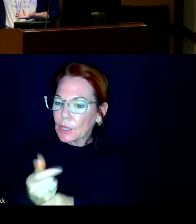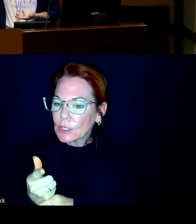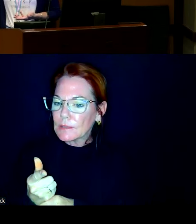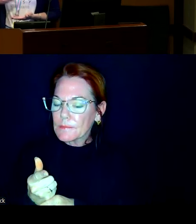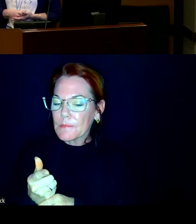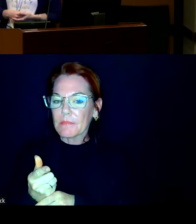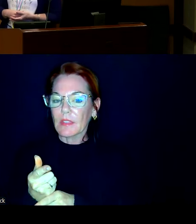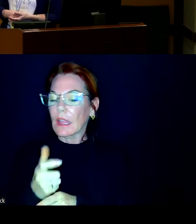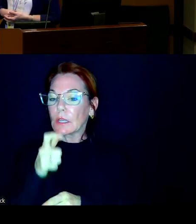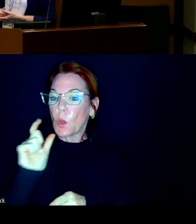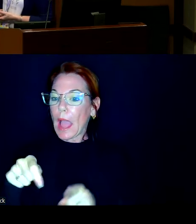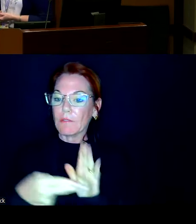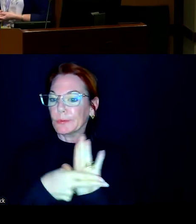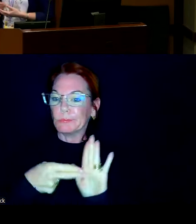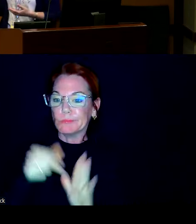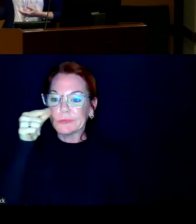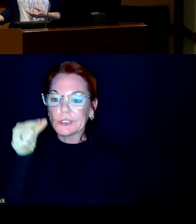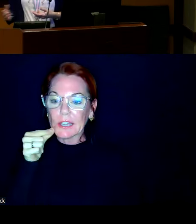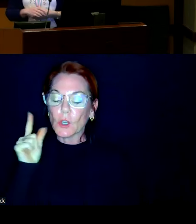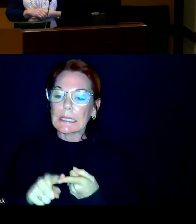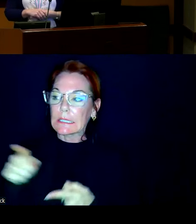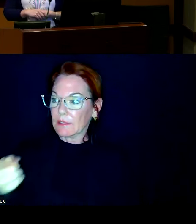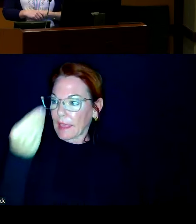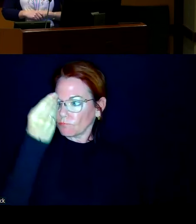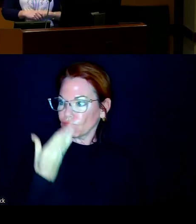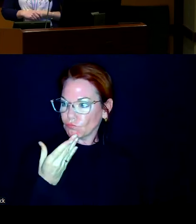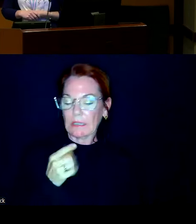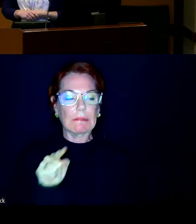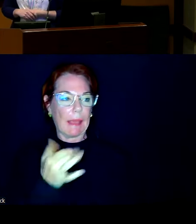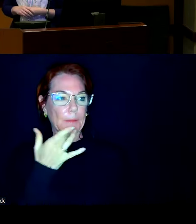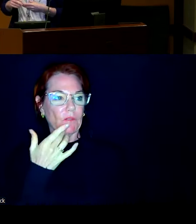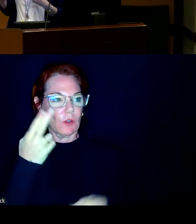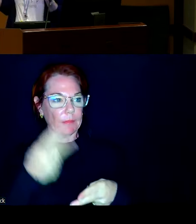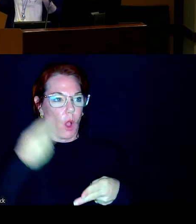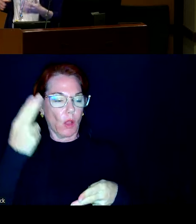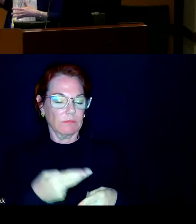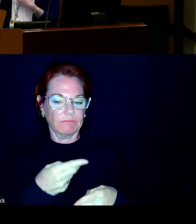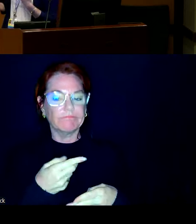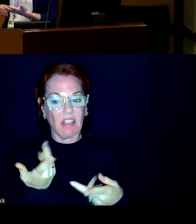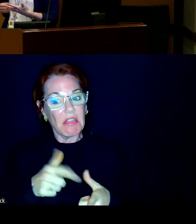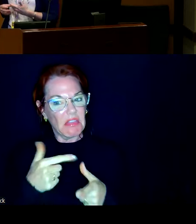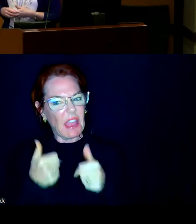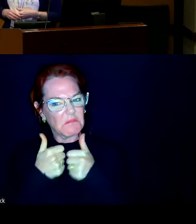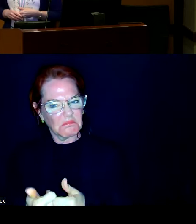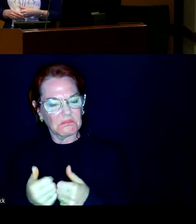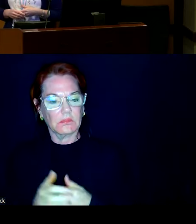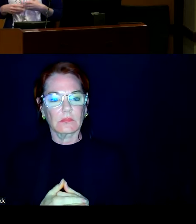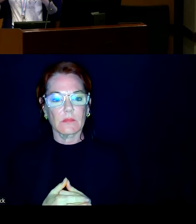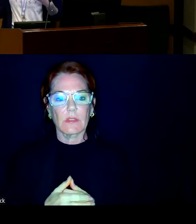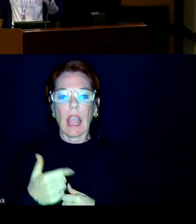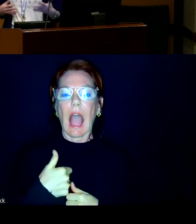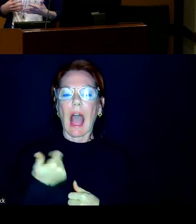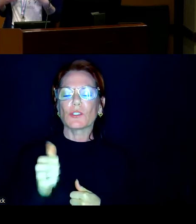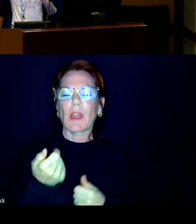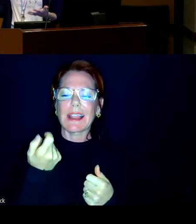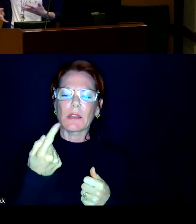to gender them until the individual tells us how they identify those individuals. And then I'll try to get a little bit into this, but also like